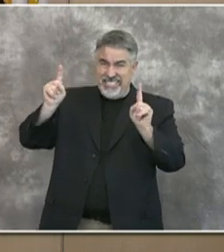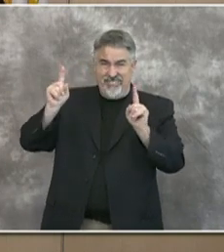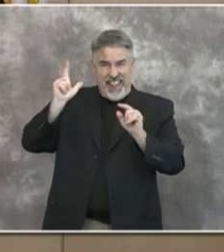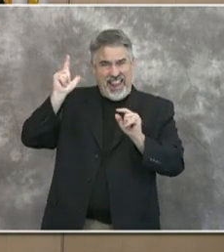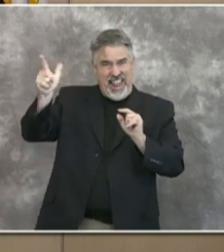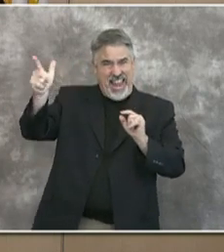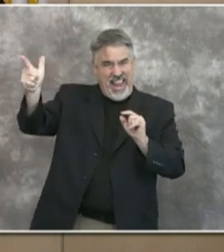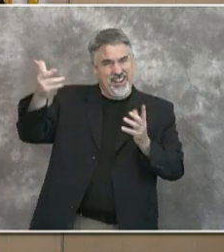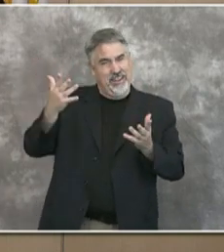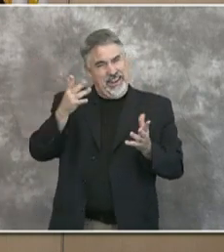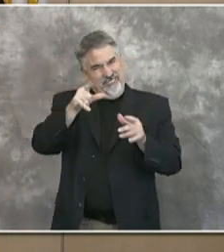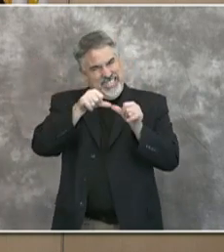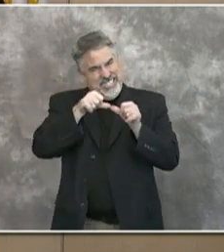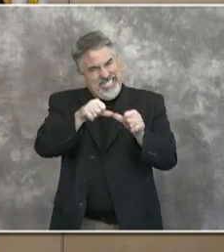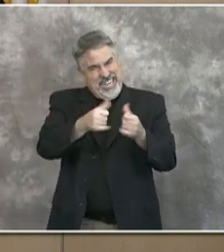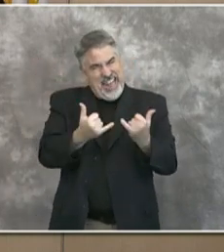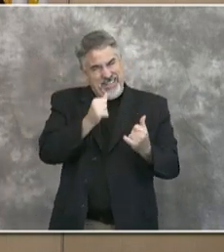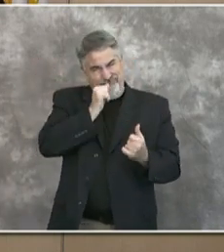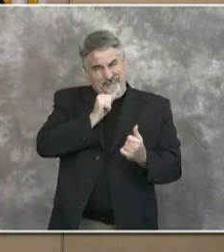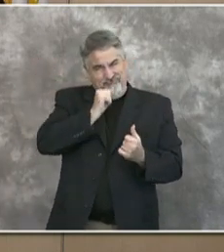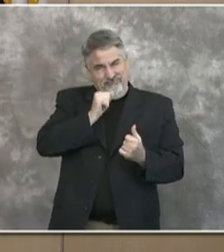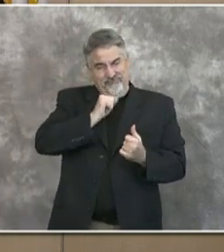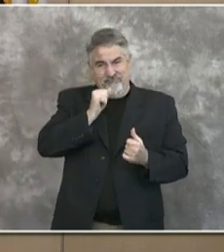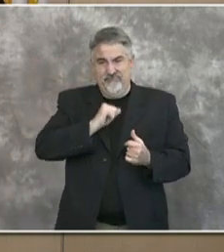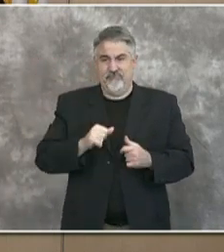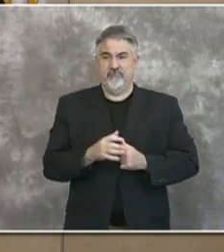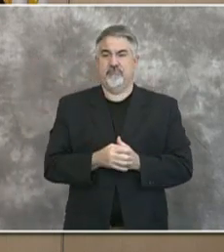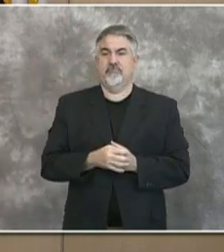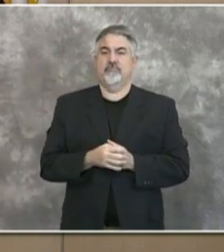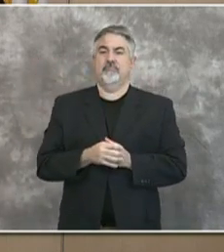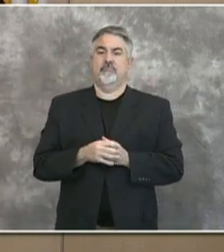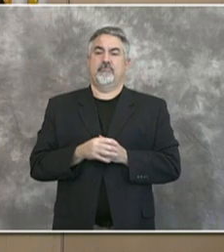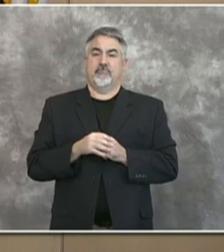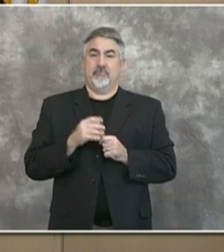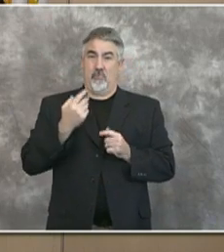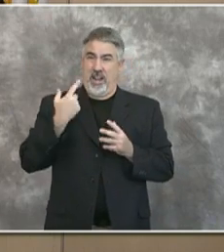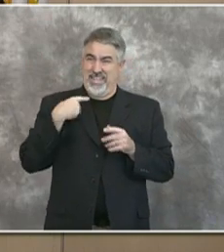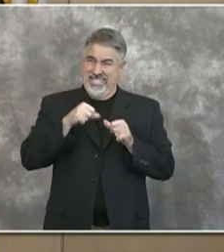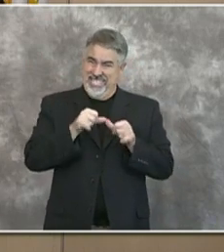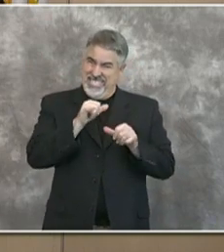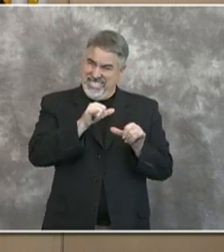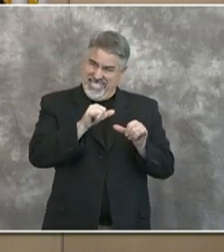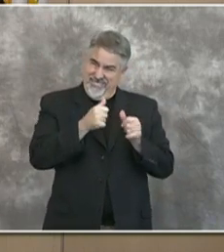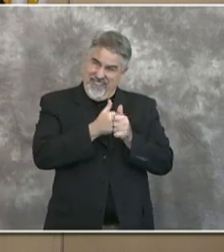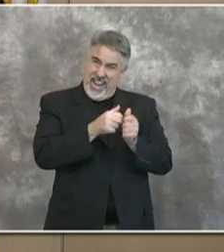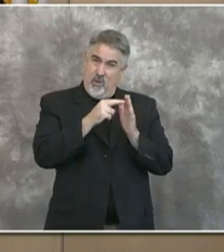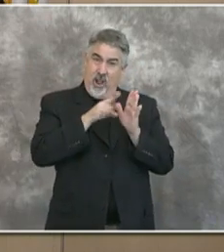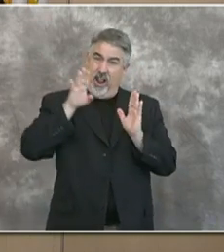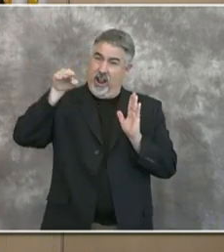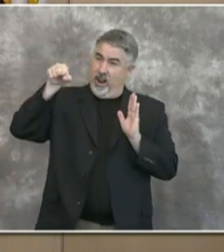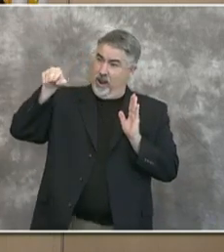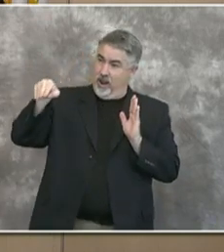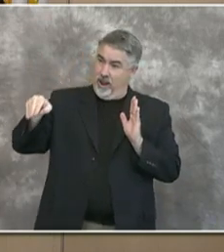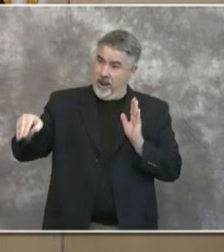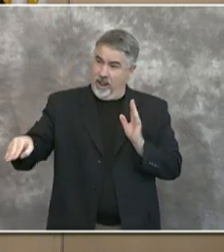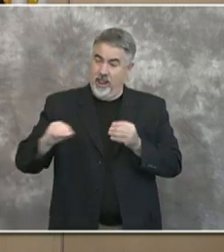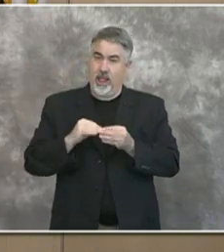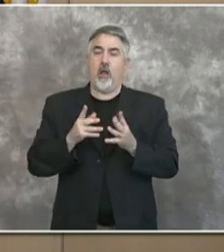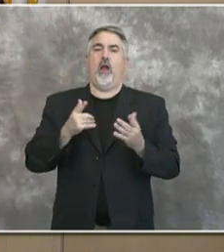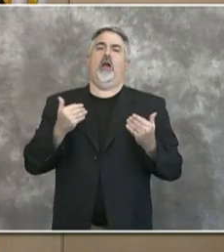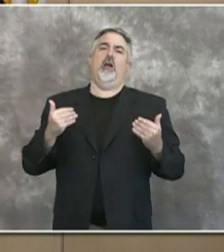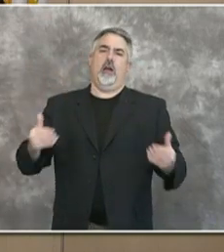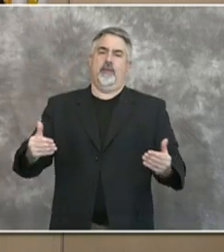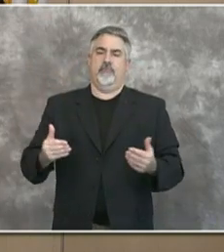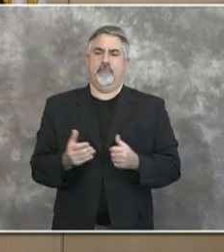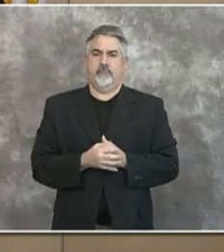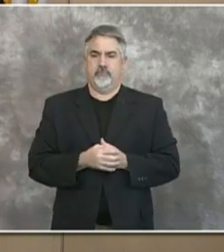to continue to see a continued decline in our overall numbers. The